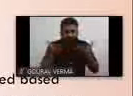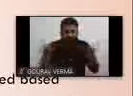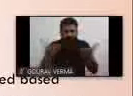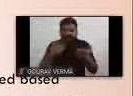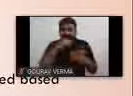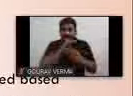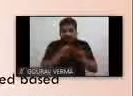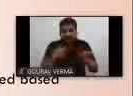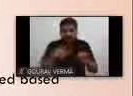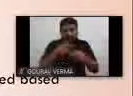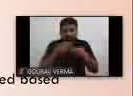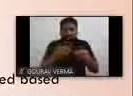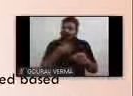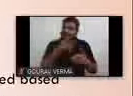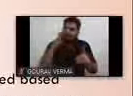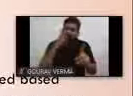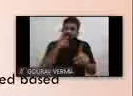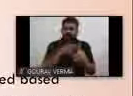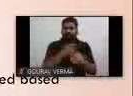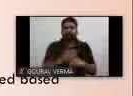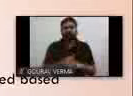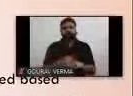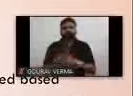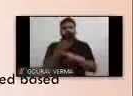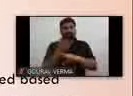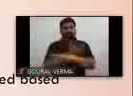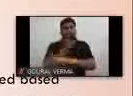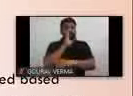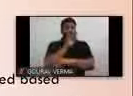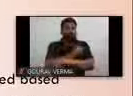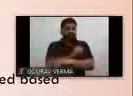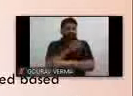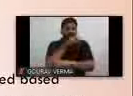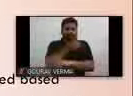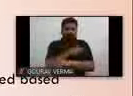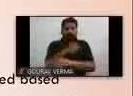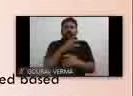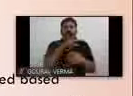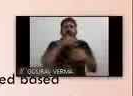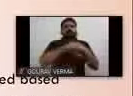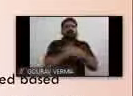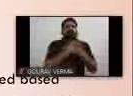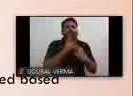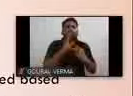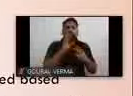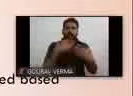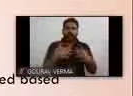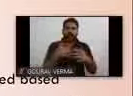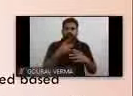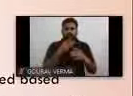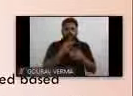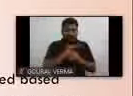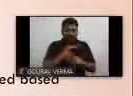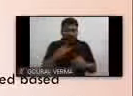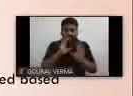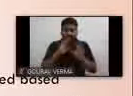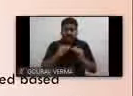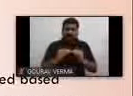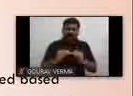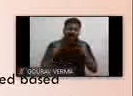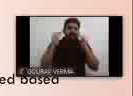child. Early intervention also involves high-risk children. Who are high-risk